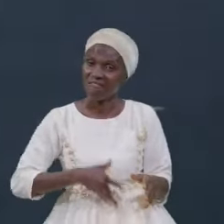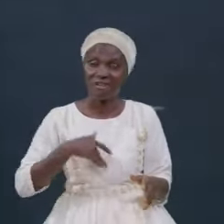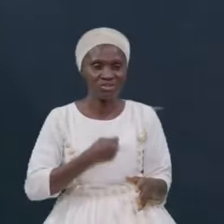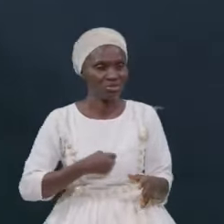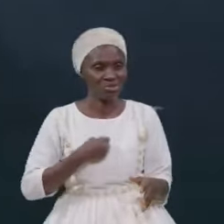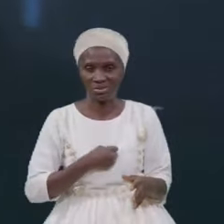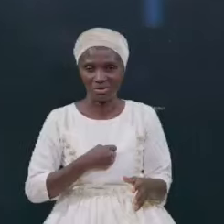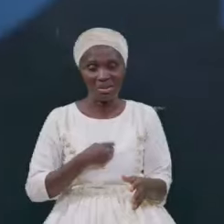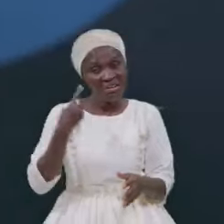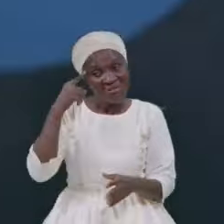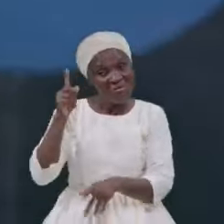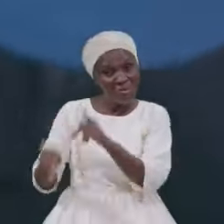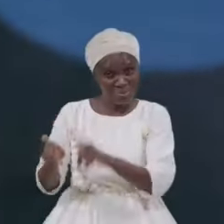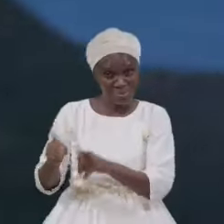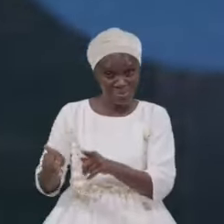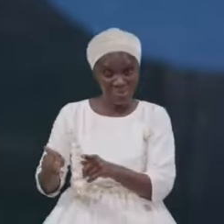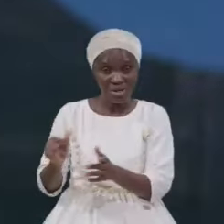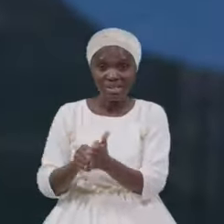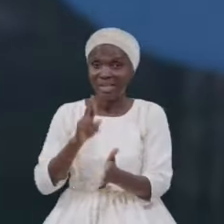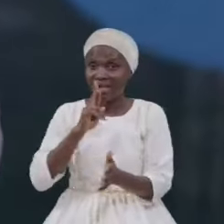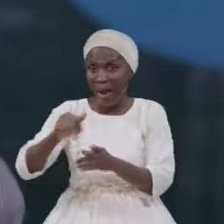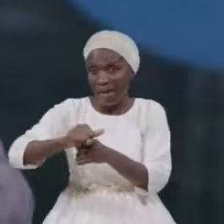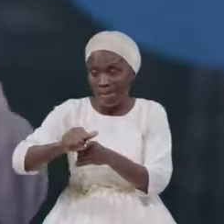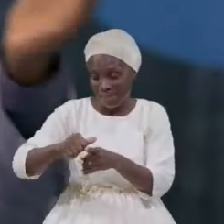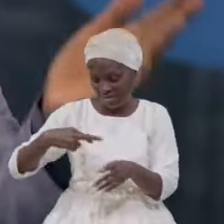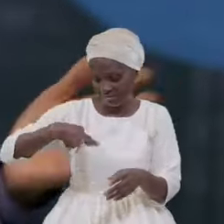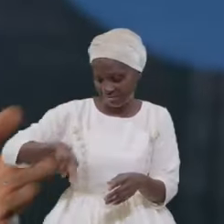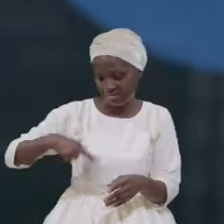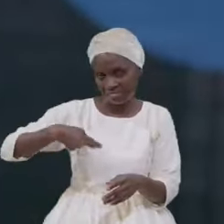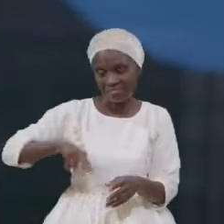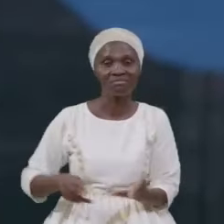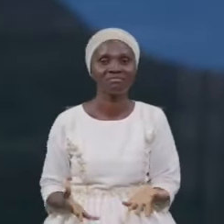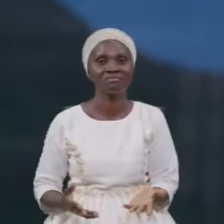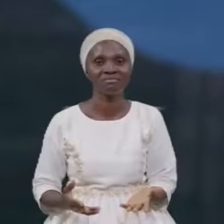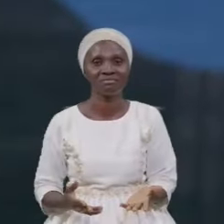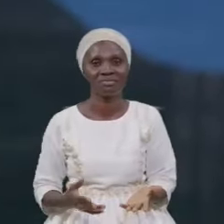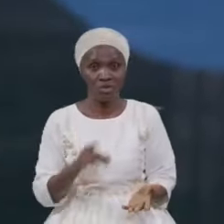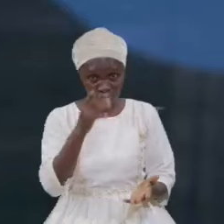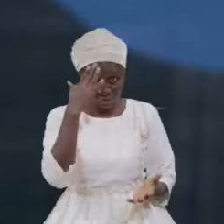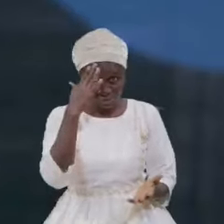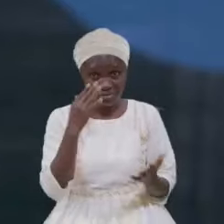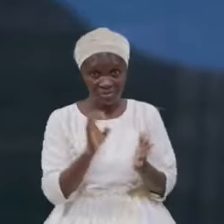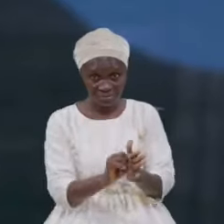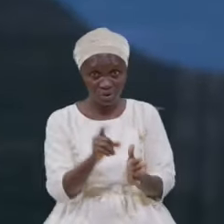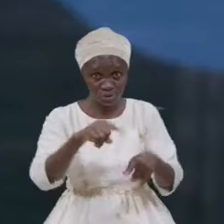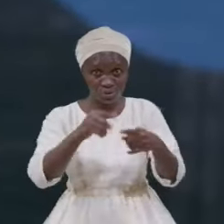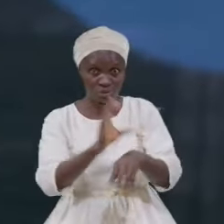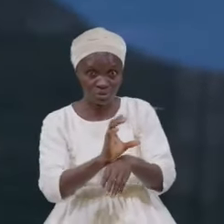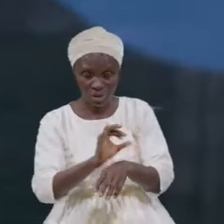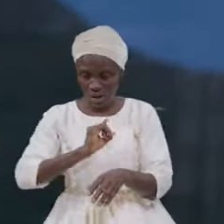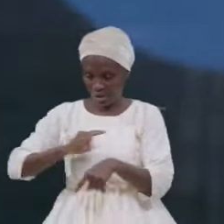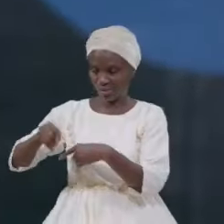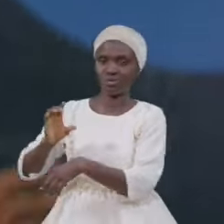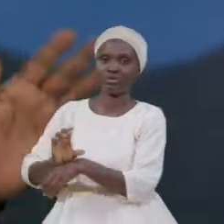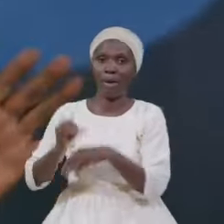because you know we go to church, I go to church, you go to church, many people here, we go to